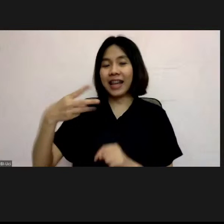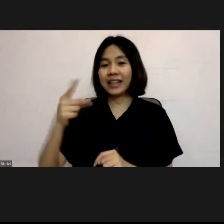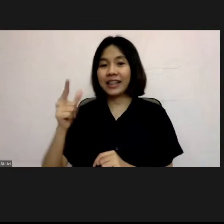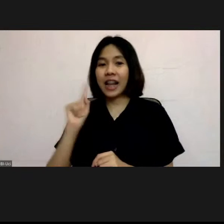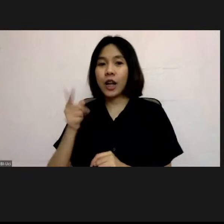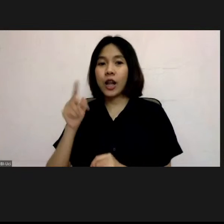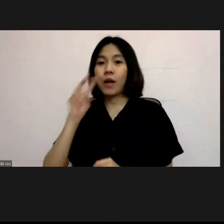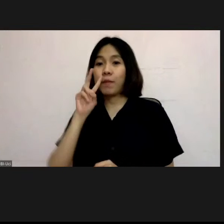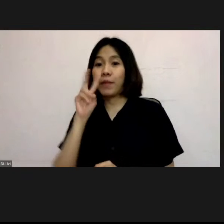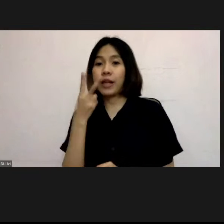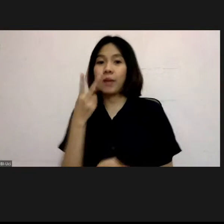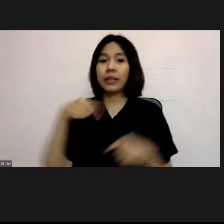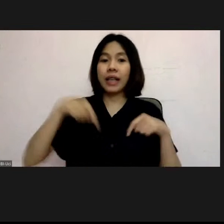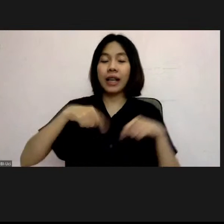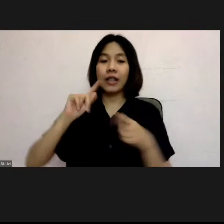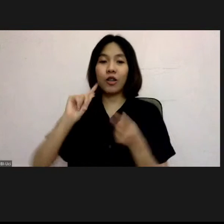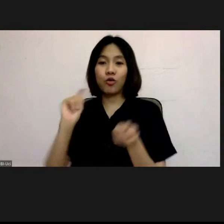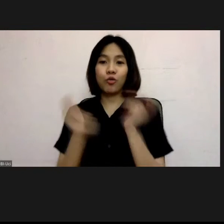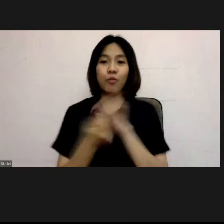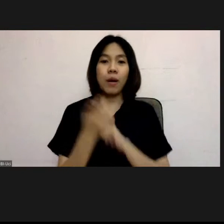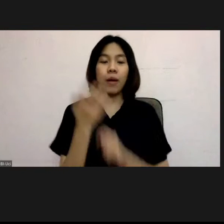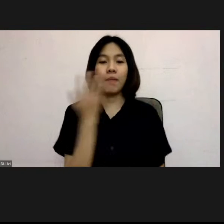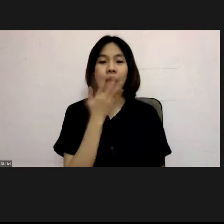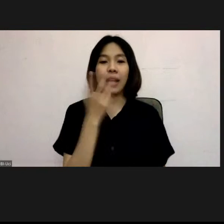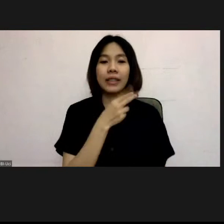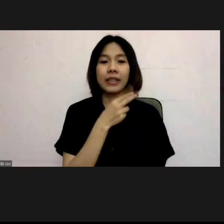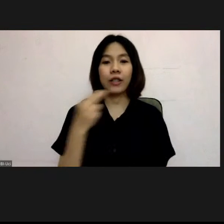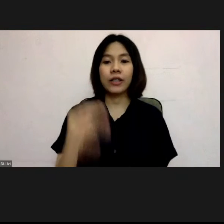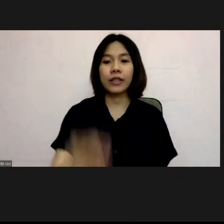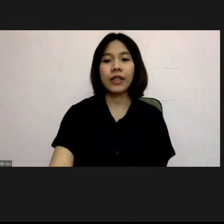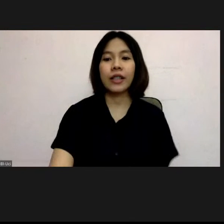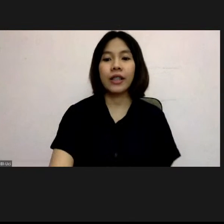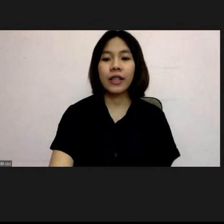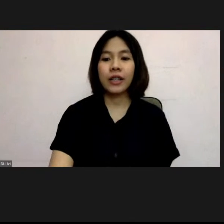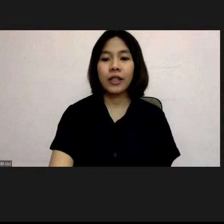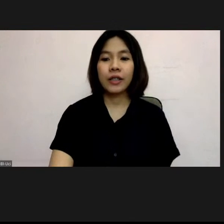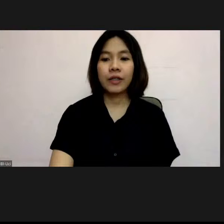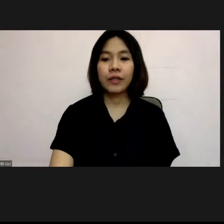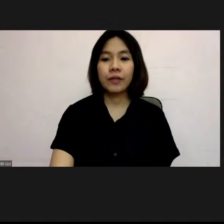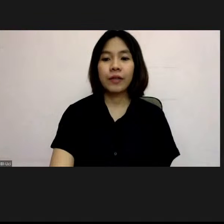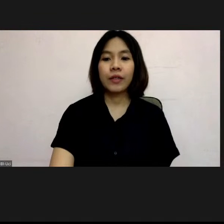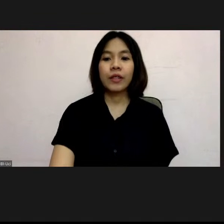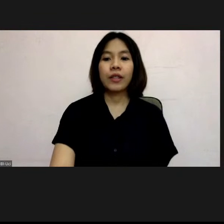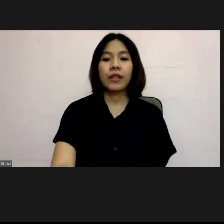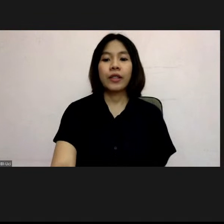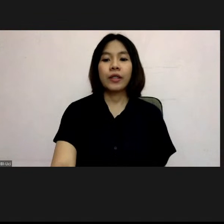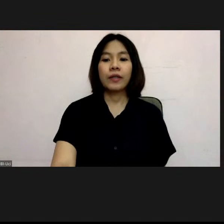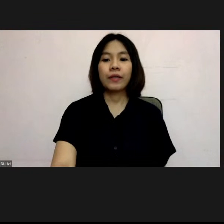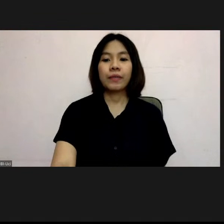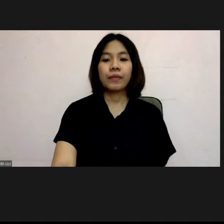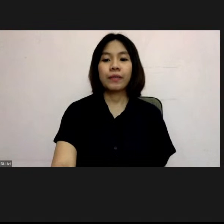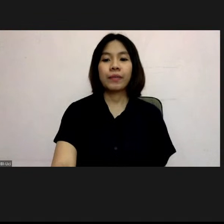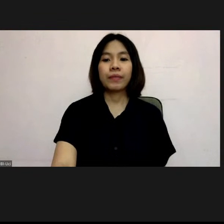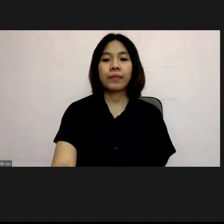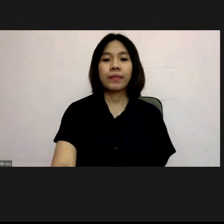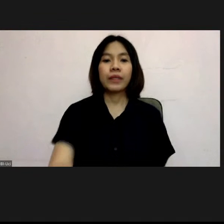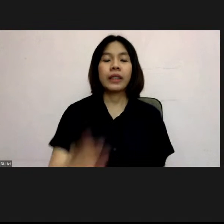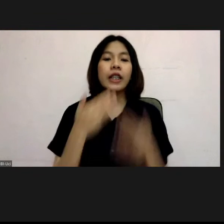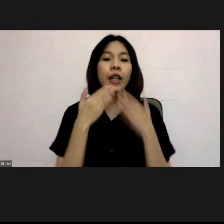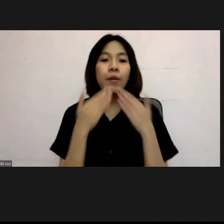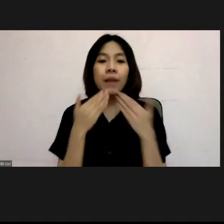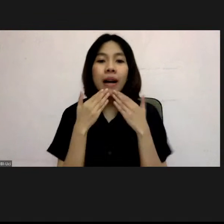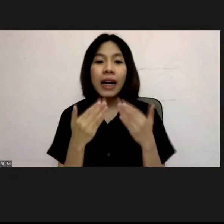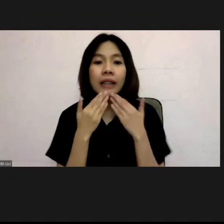memang sebenarnya lebih mudah buat saya untuk menjelaskan. So, ladies and gentlemen, I would like to use Bahasa Indonesia